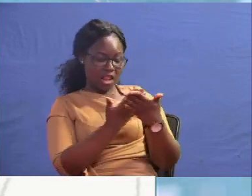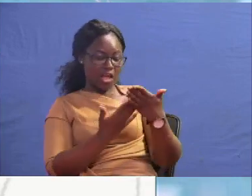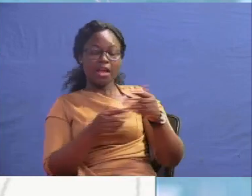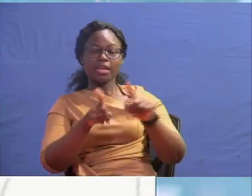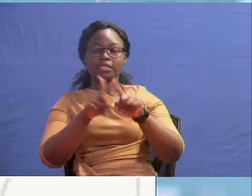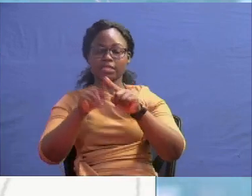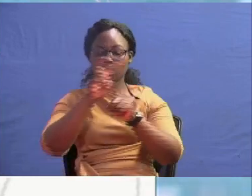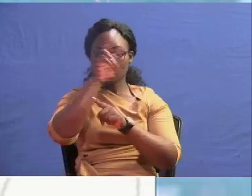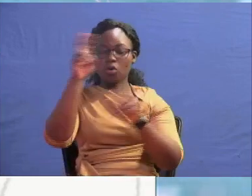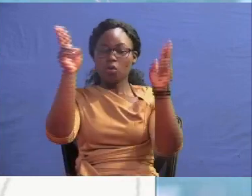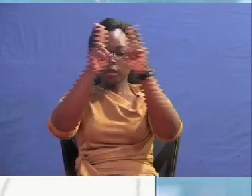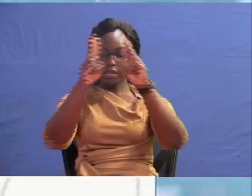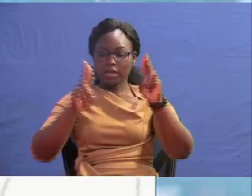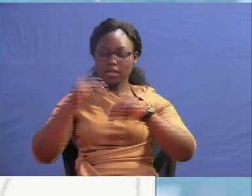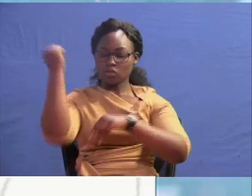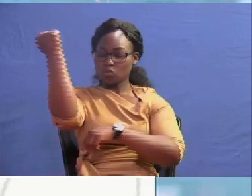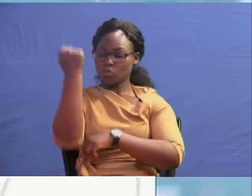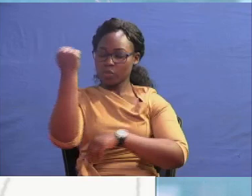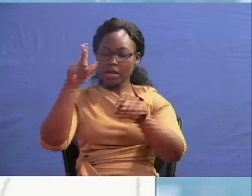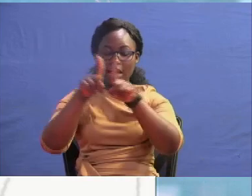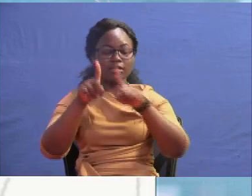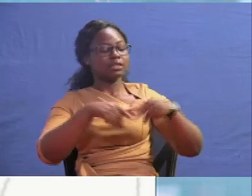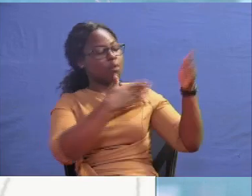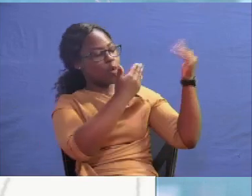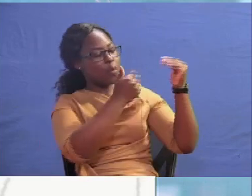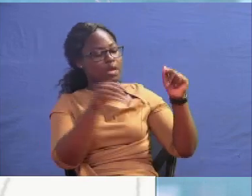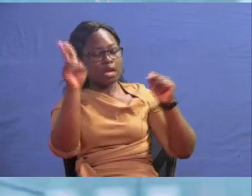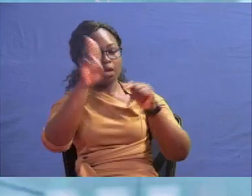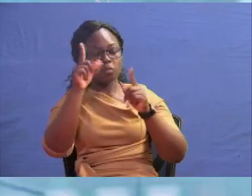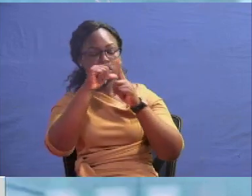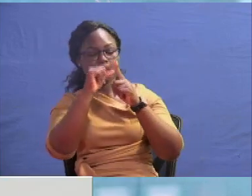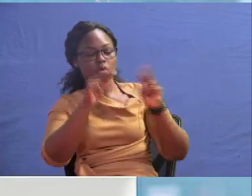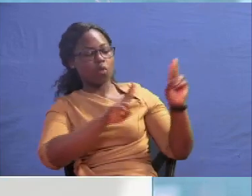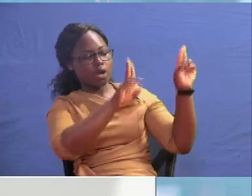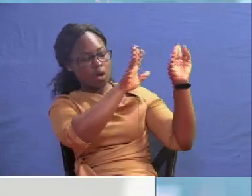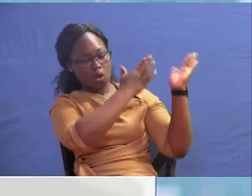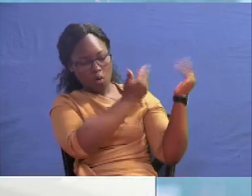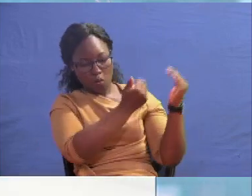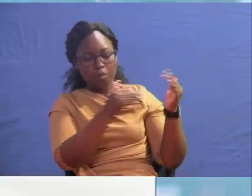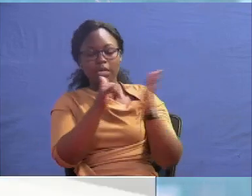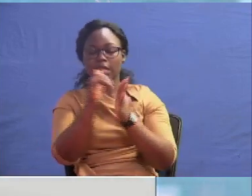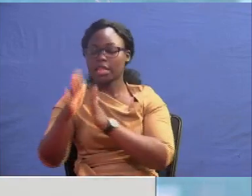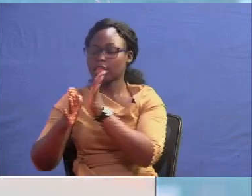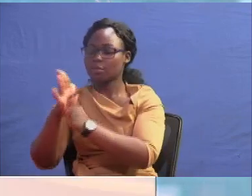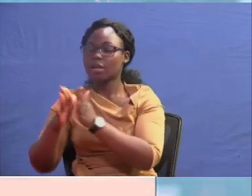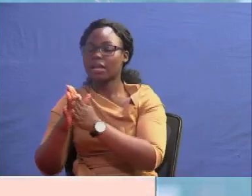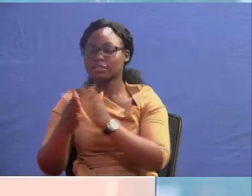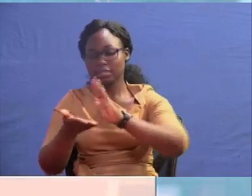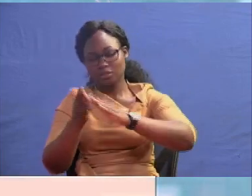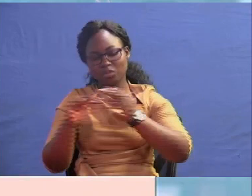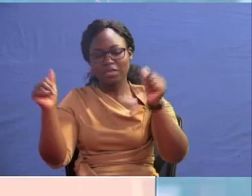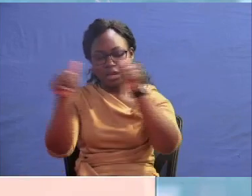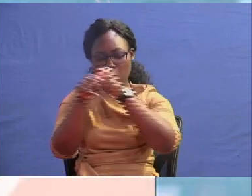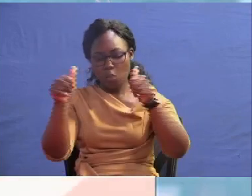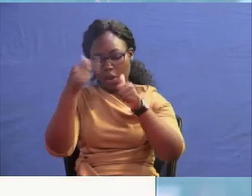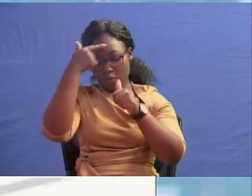of international politics. Yeah. And I'm hoping, and I'm using the word hoping, mm-hmm. that his plan becomes a game changer, because we need